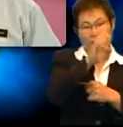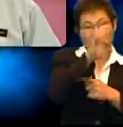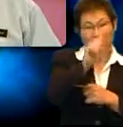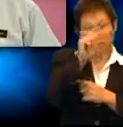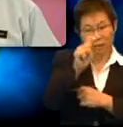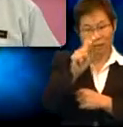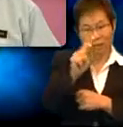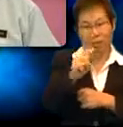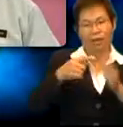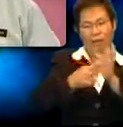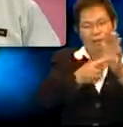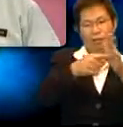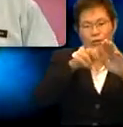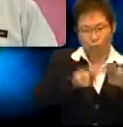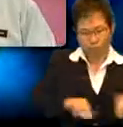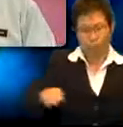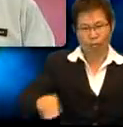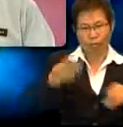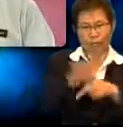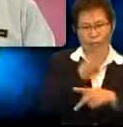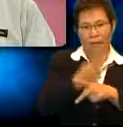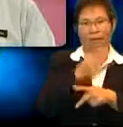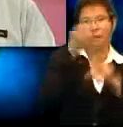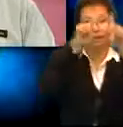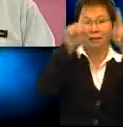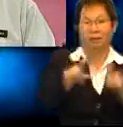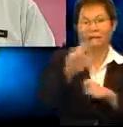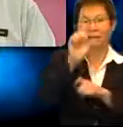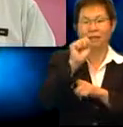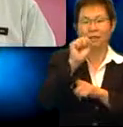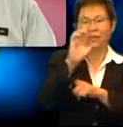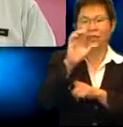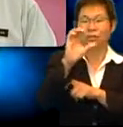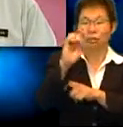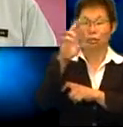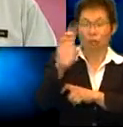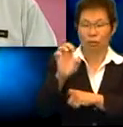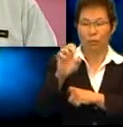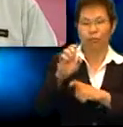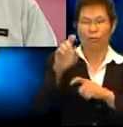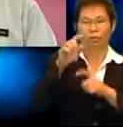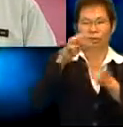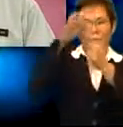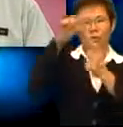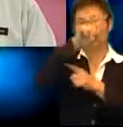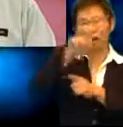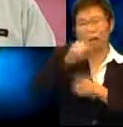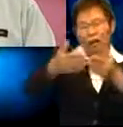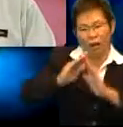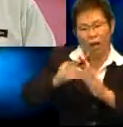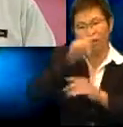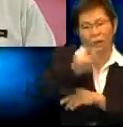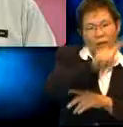induction, I show the pupils mathematics test scores. Specific questions are asked